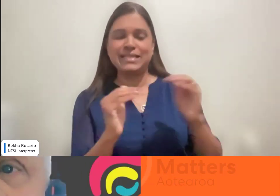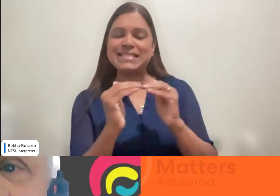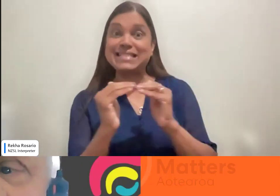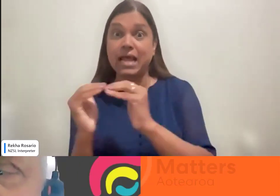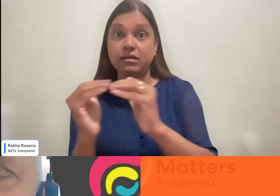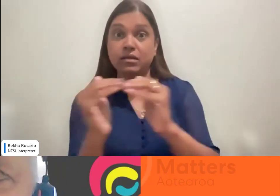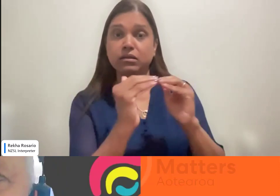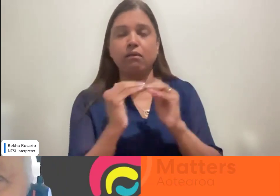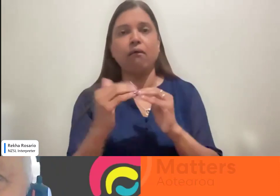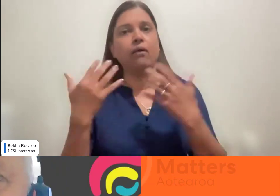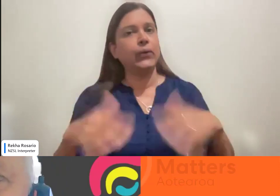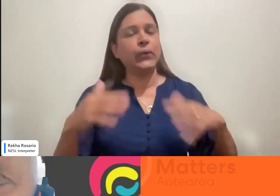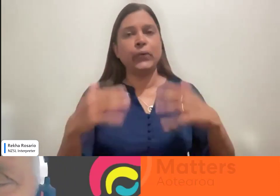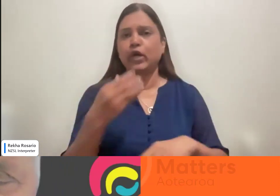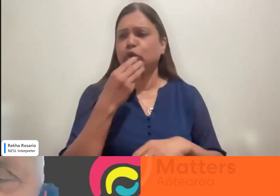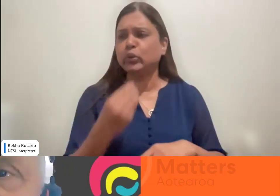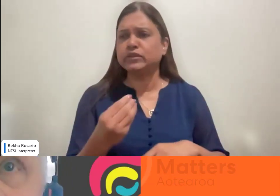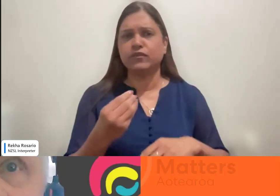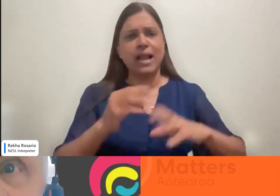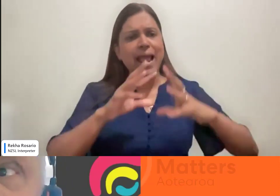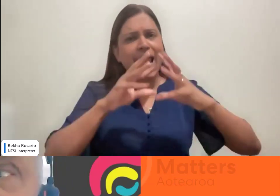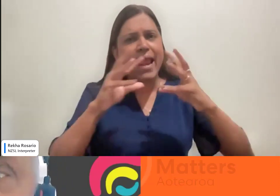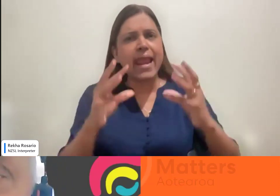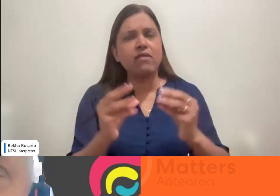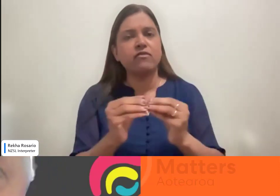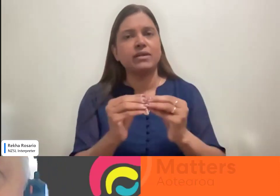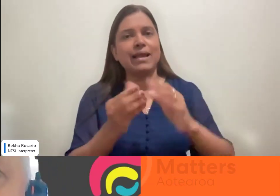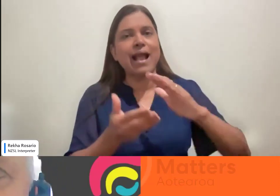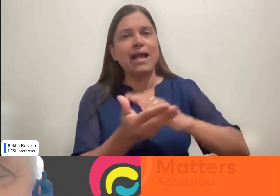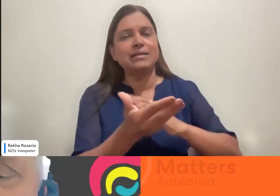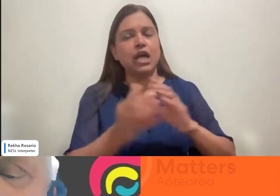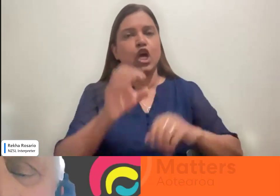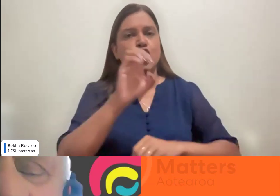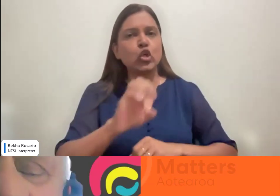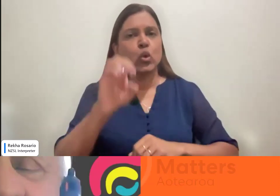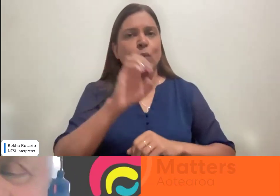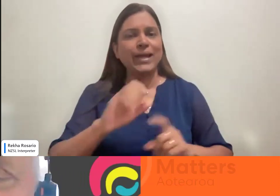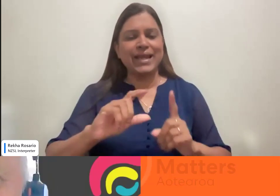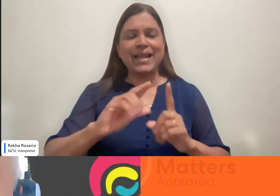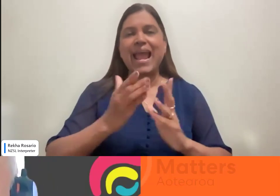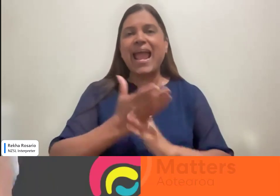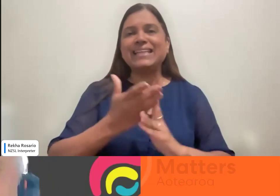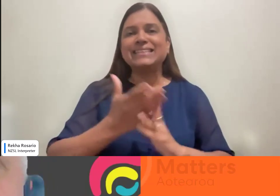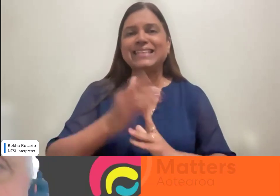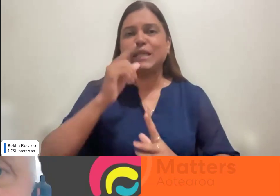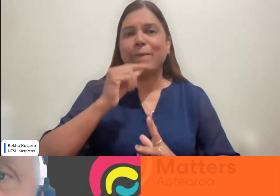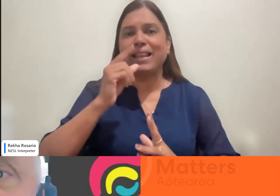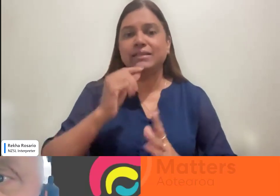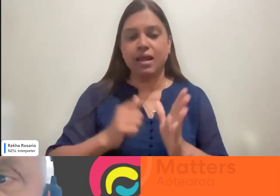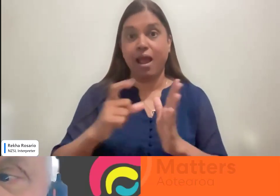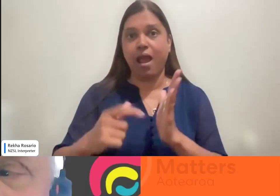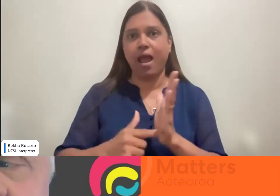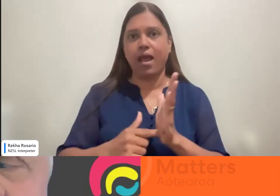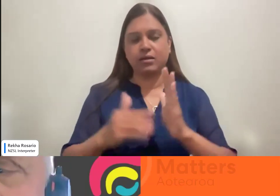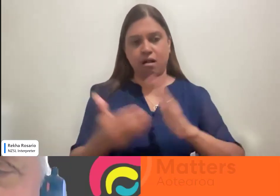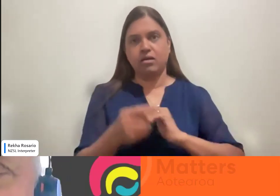useful, it underpins the European Accessibility Act, which much of which is coming into force later